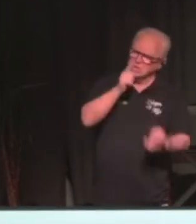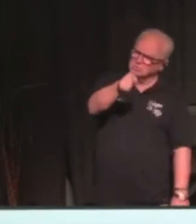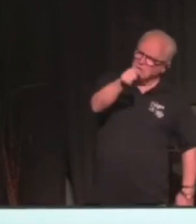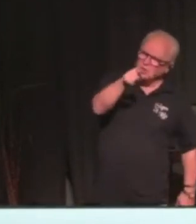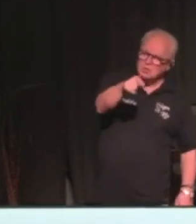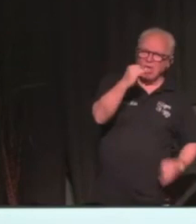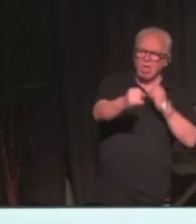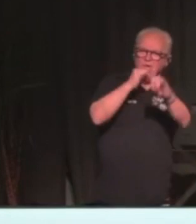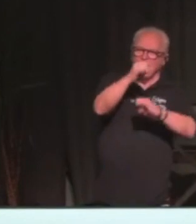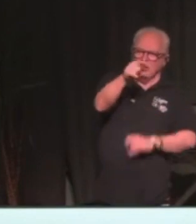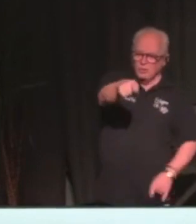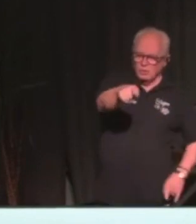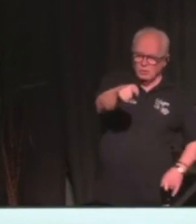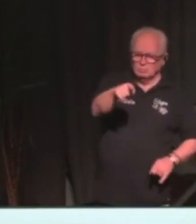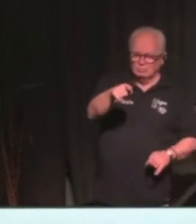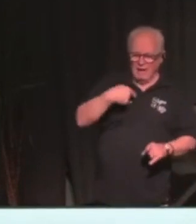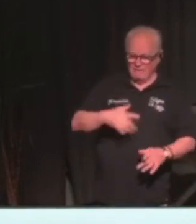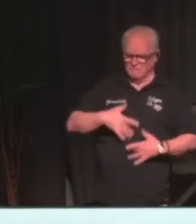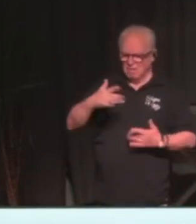if that anger takes us to a place of offense,